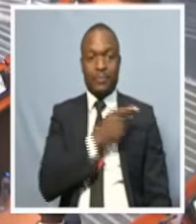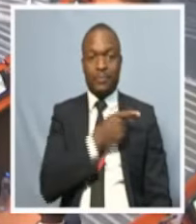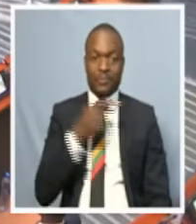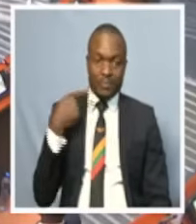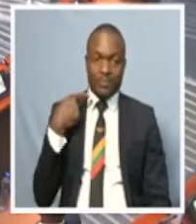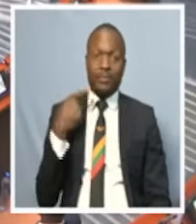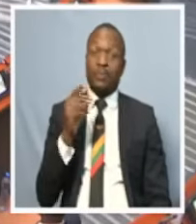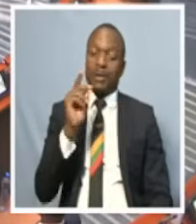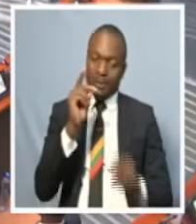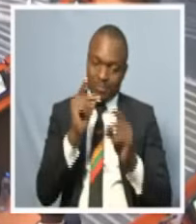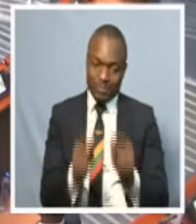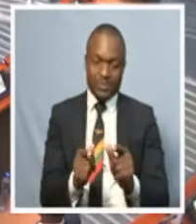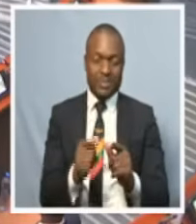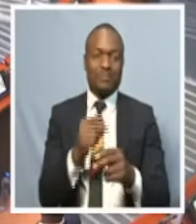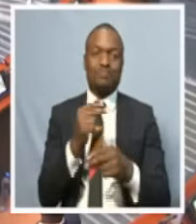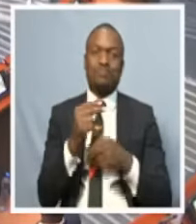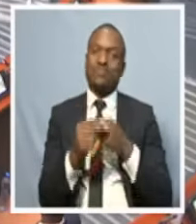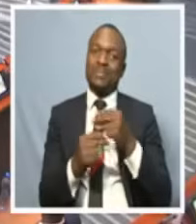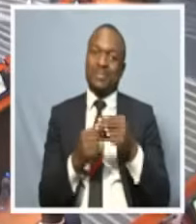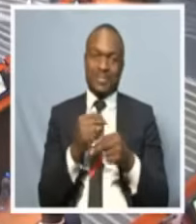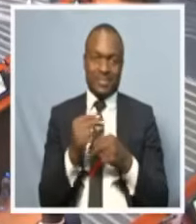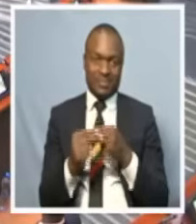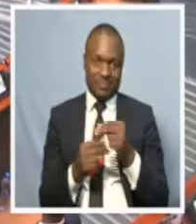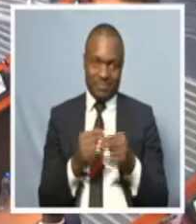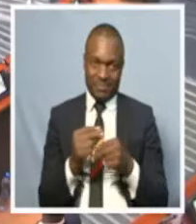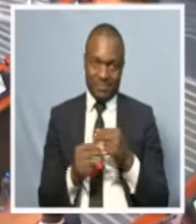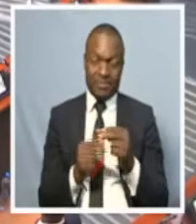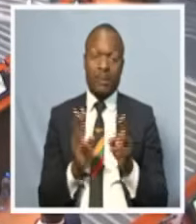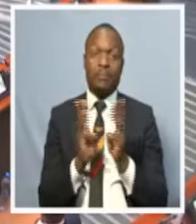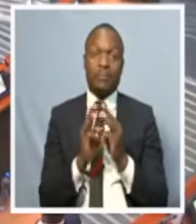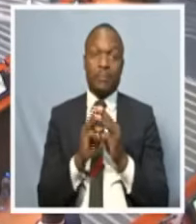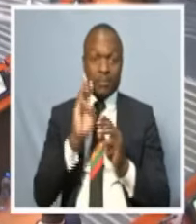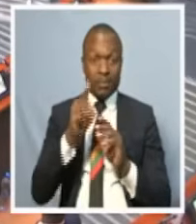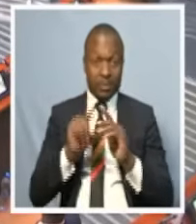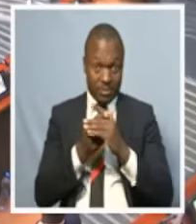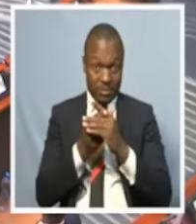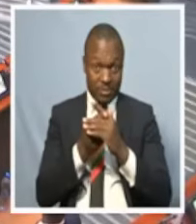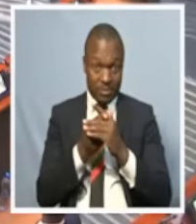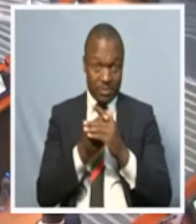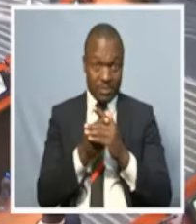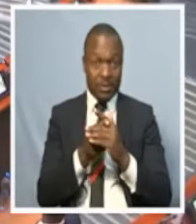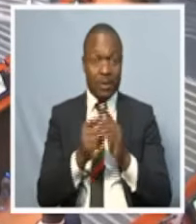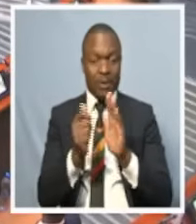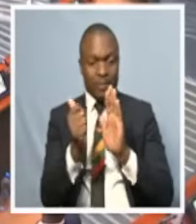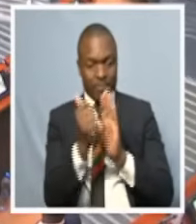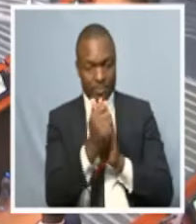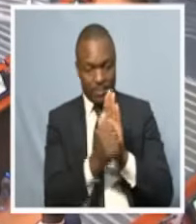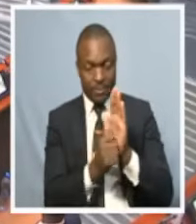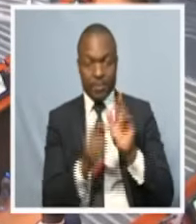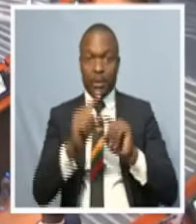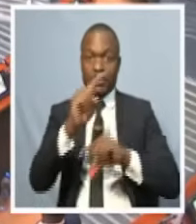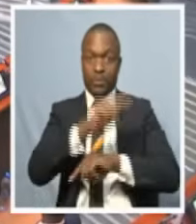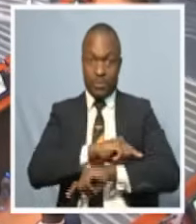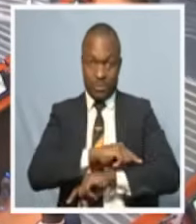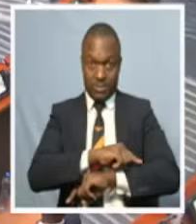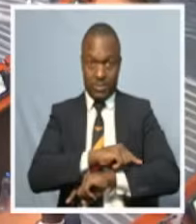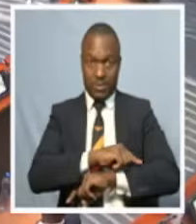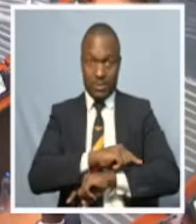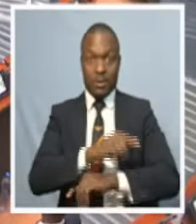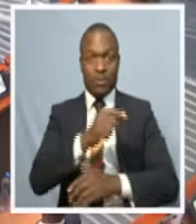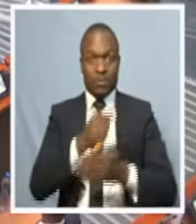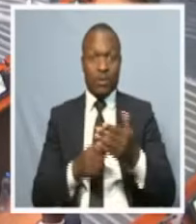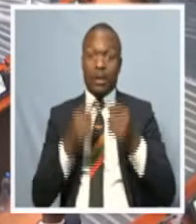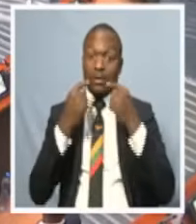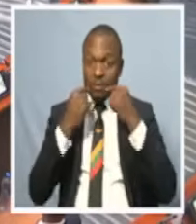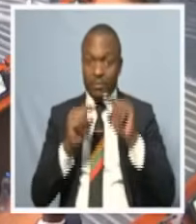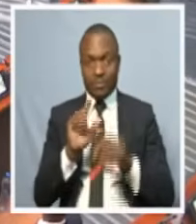of the house to commence. And today on the order paper, we do have announcements if there will be any, urgent matters without notice if there will be any.